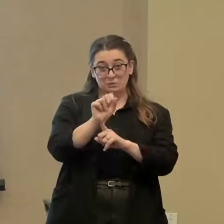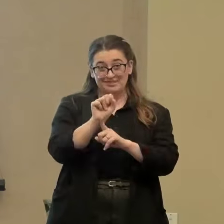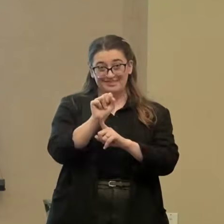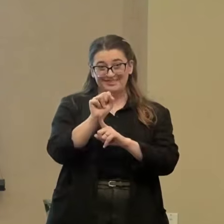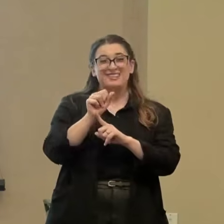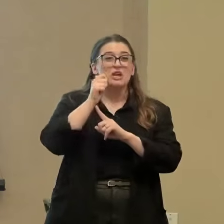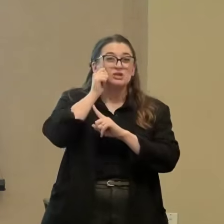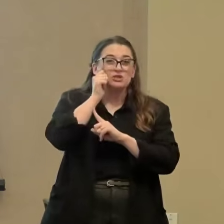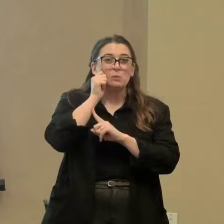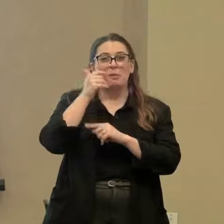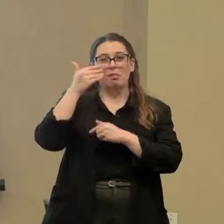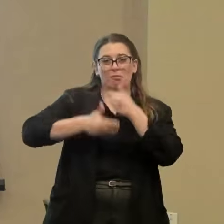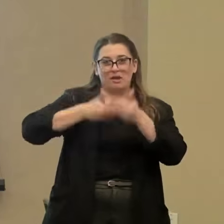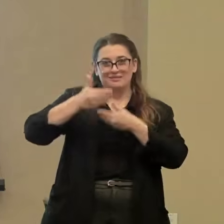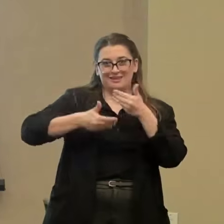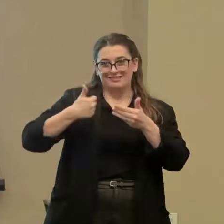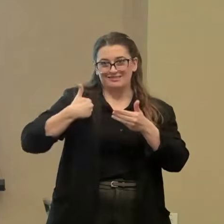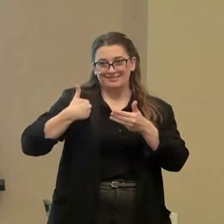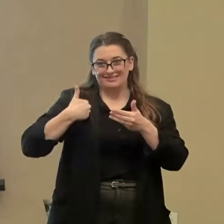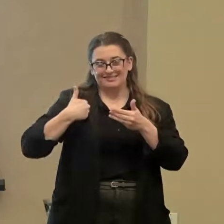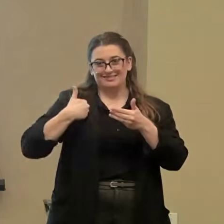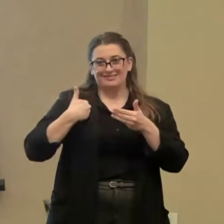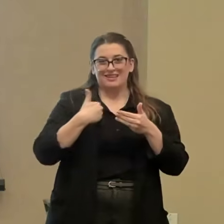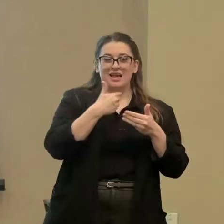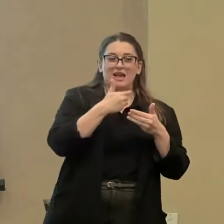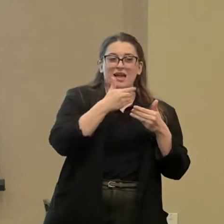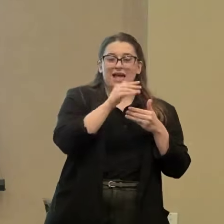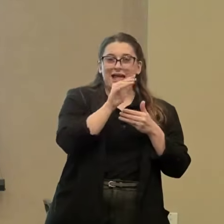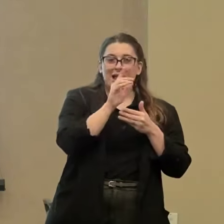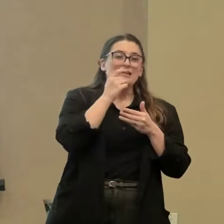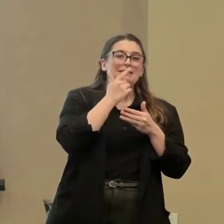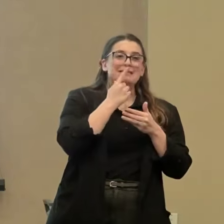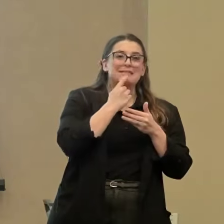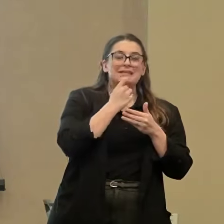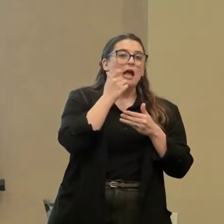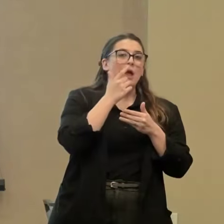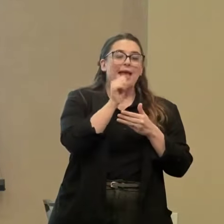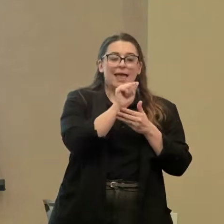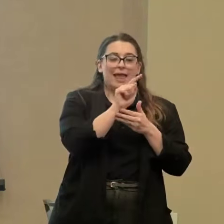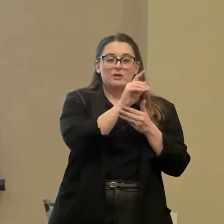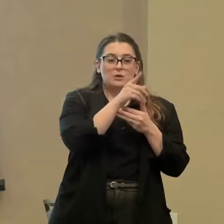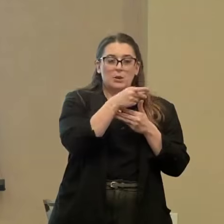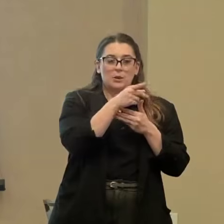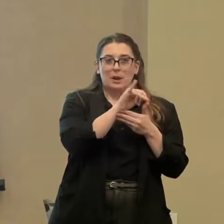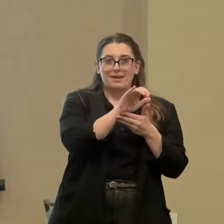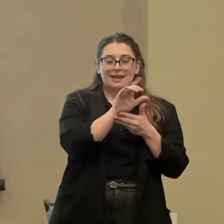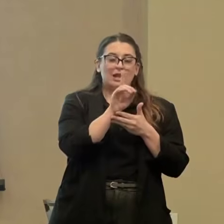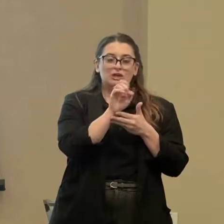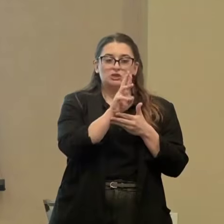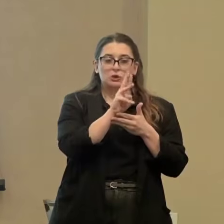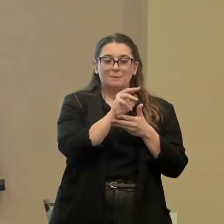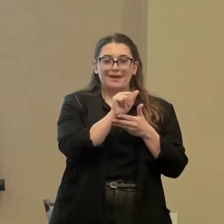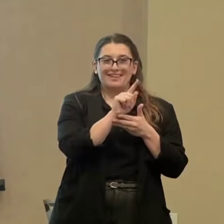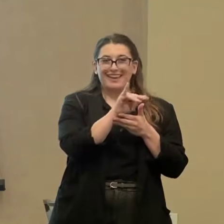process, whereas atopic dermatitis is more epidermal. So sometimes I will do a biopsy. I had a patient, she came